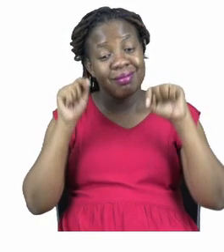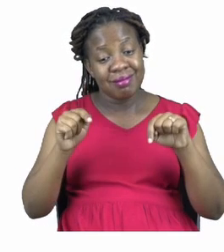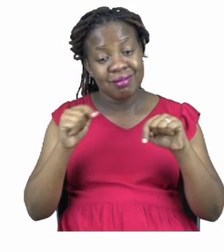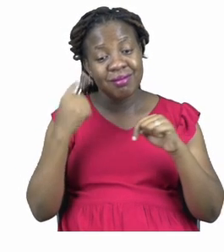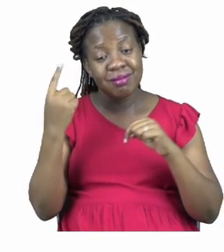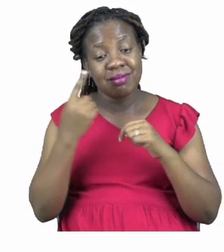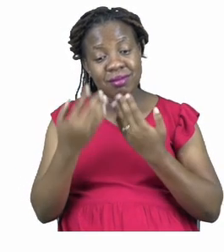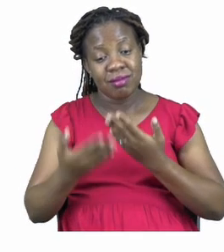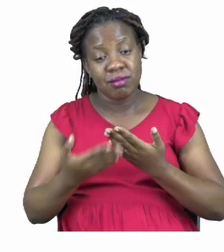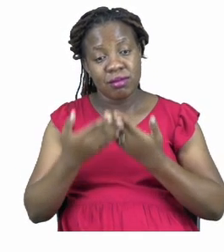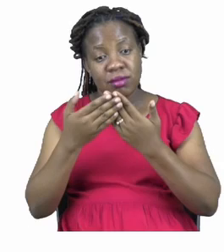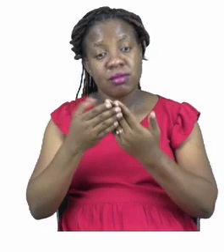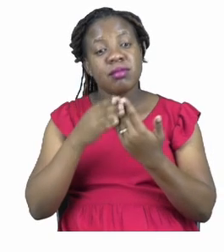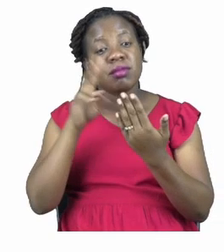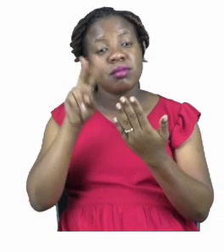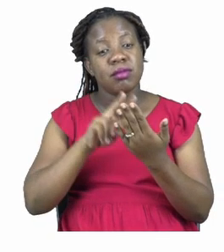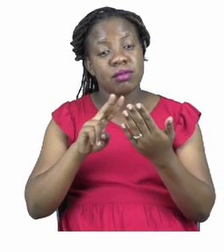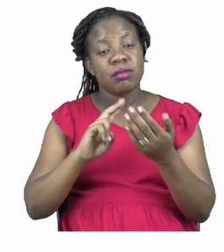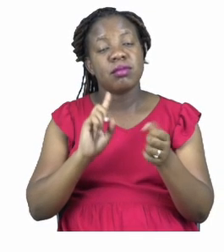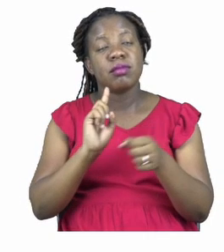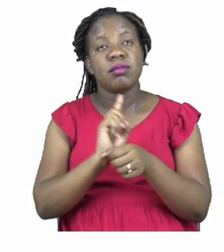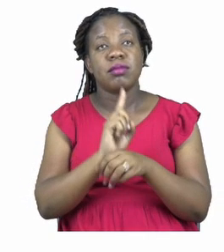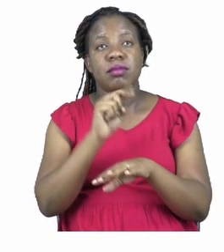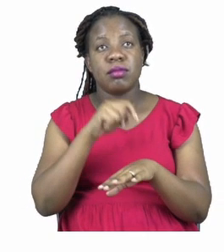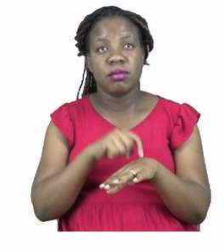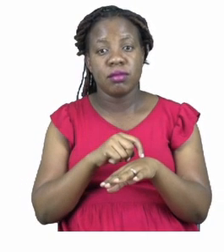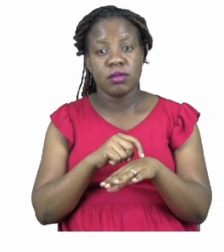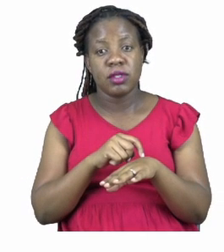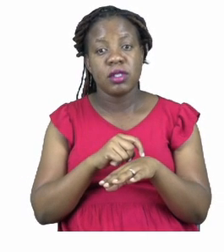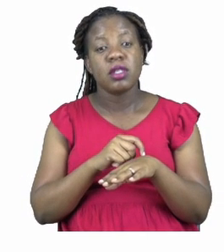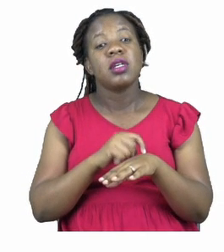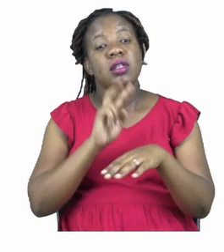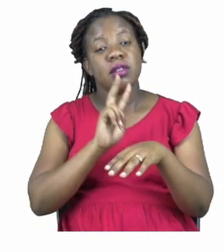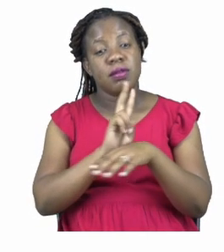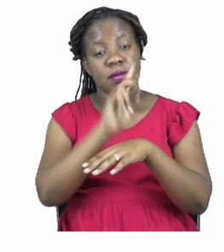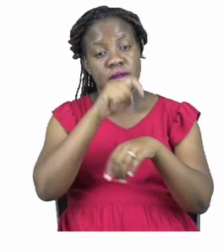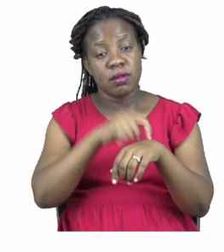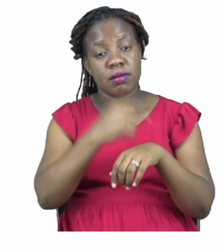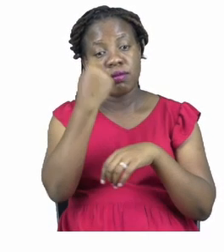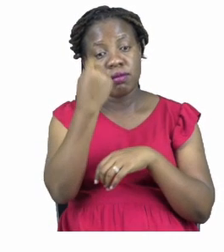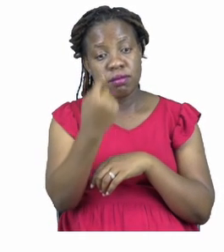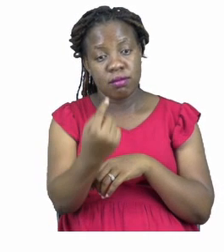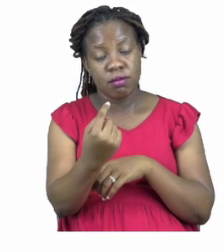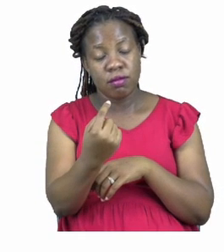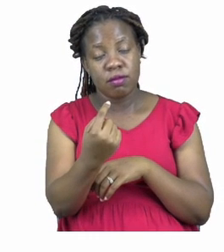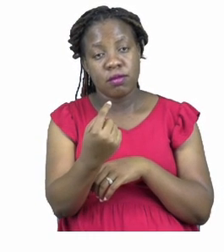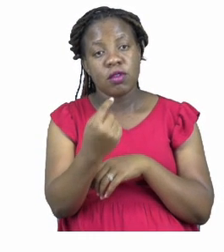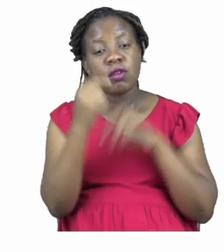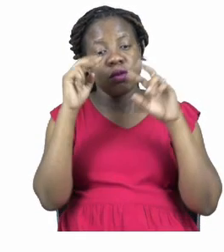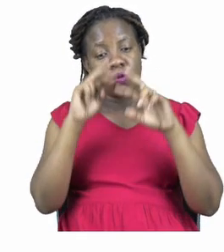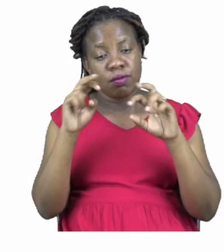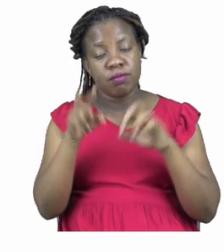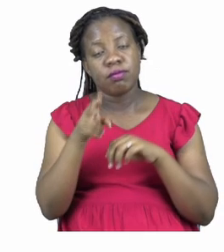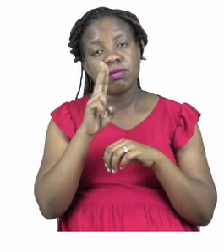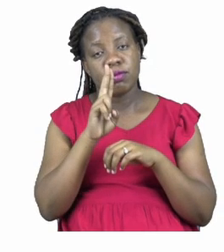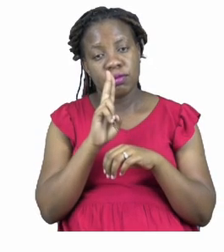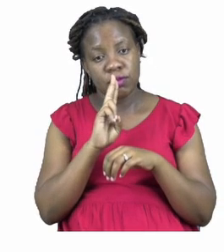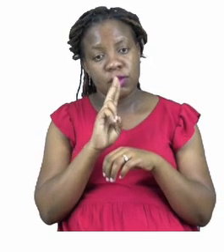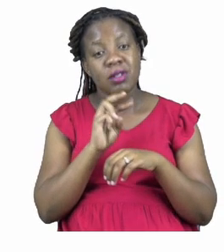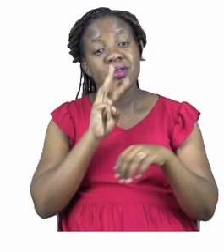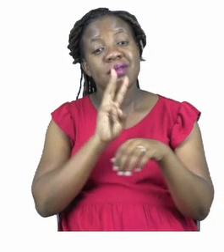is up to you to read it for a second time to find your answers and a third time to make sure they are